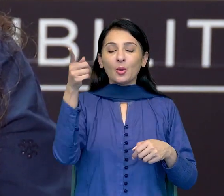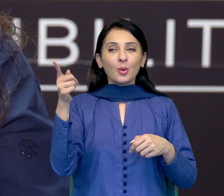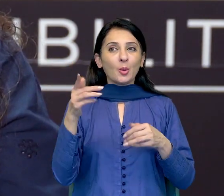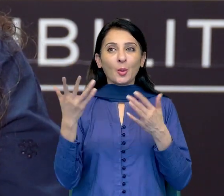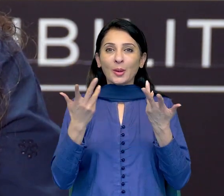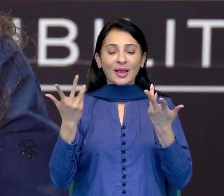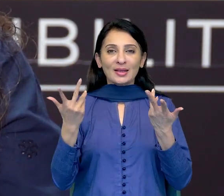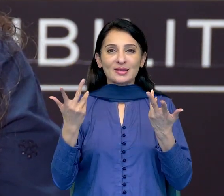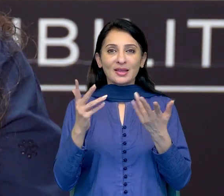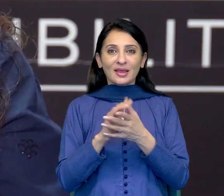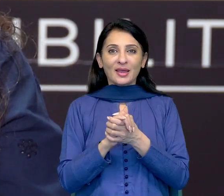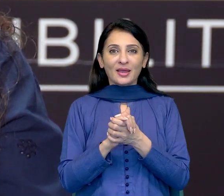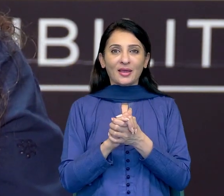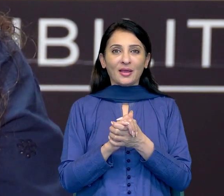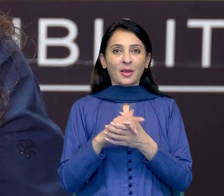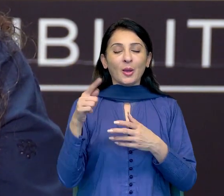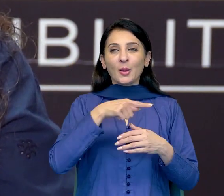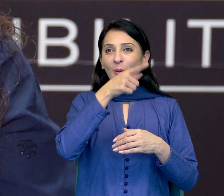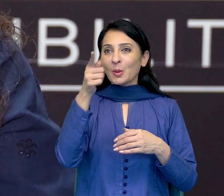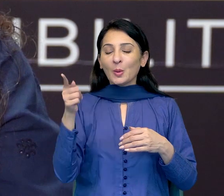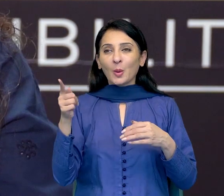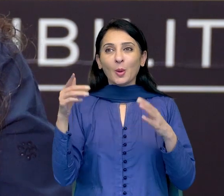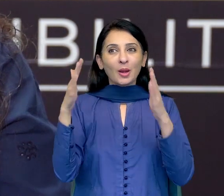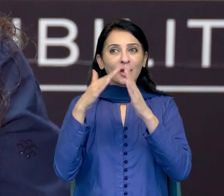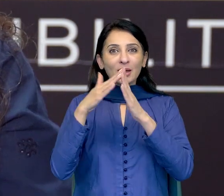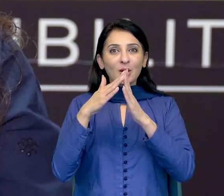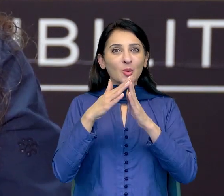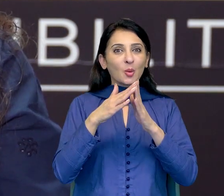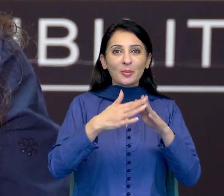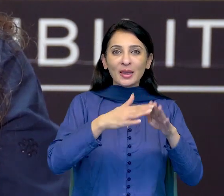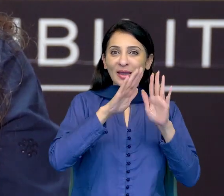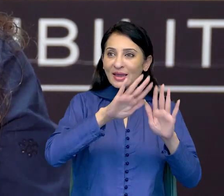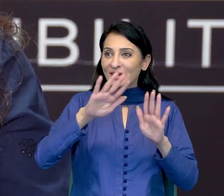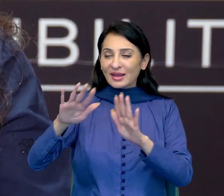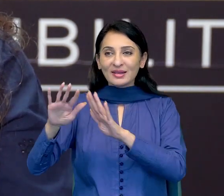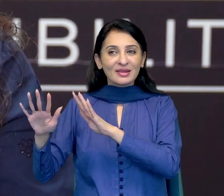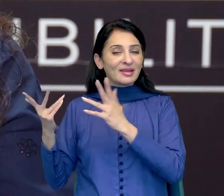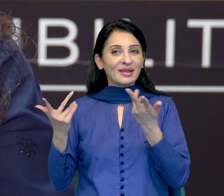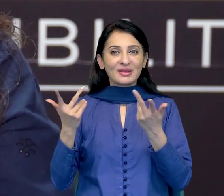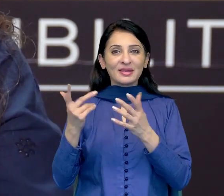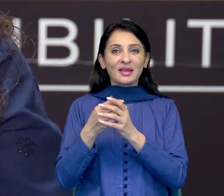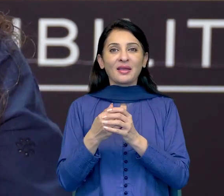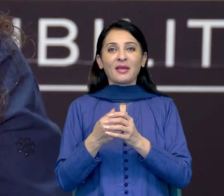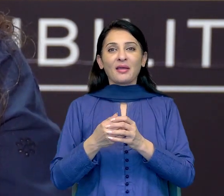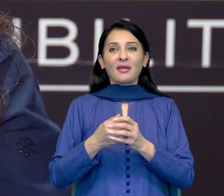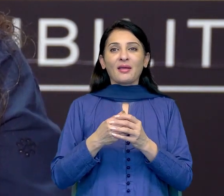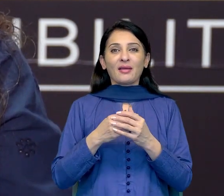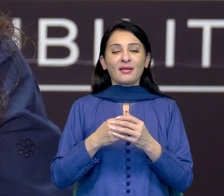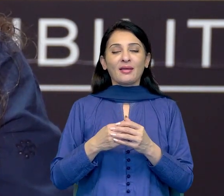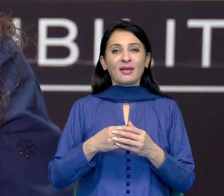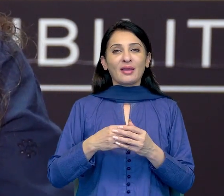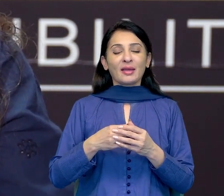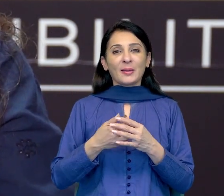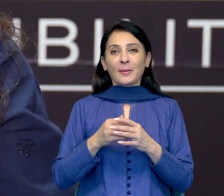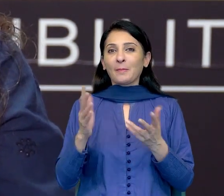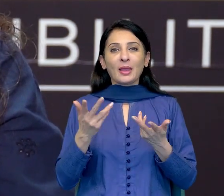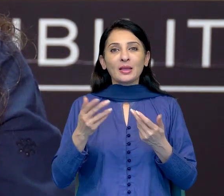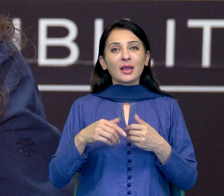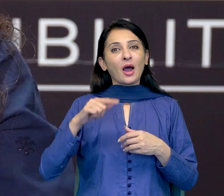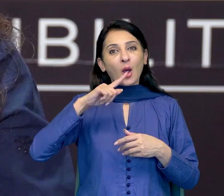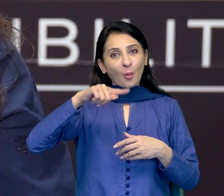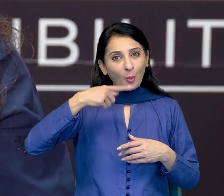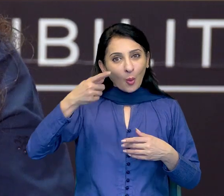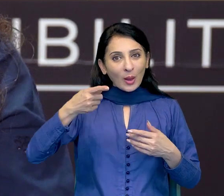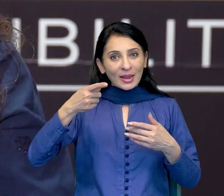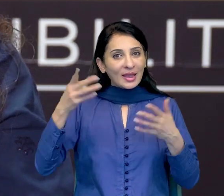details of the people, how they